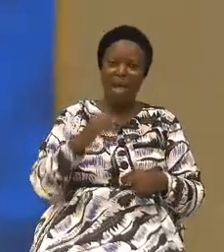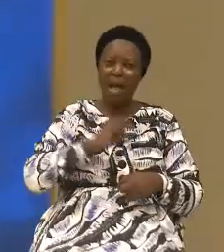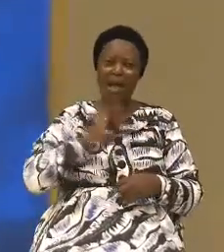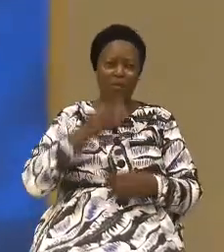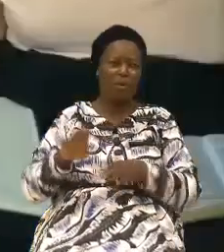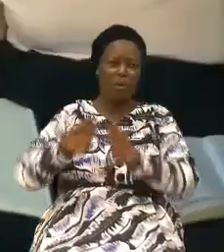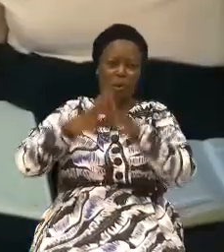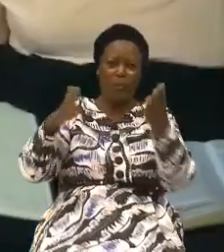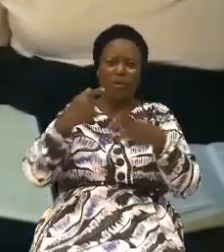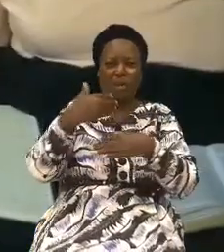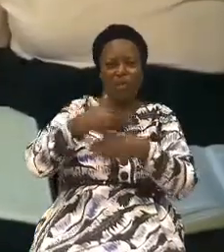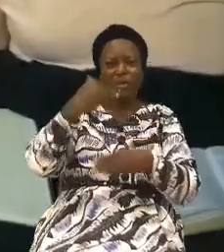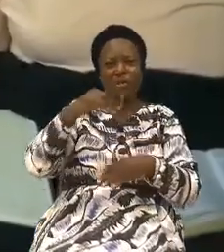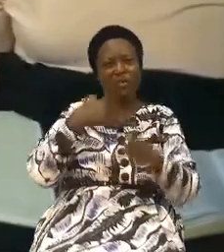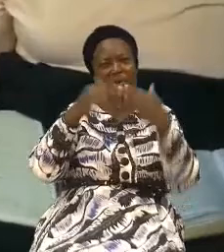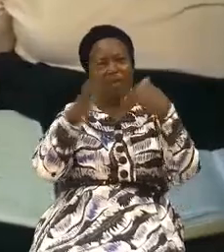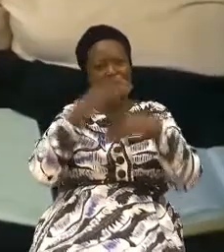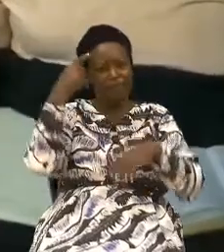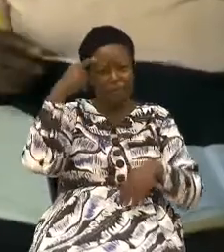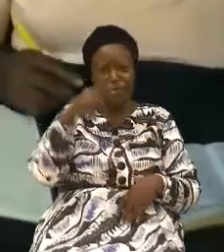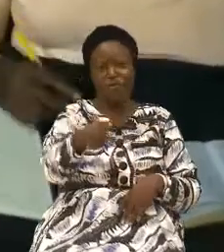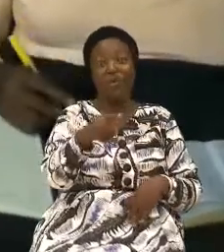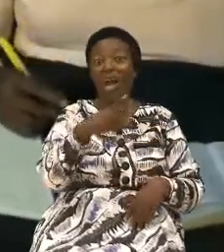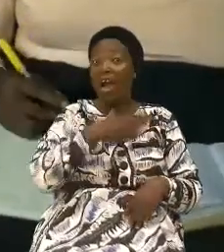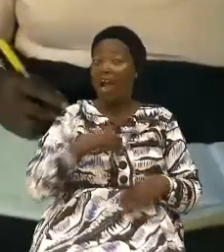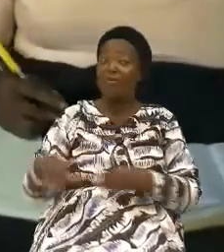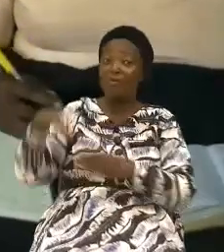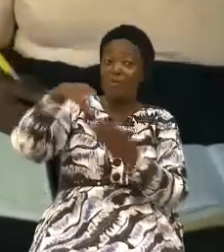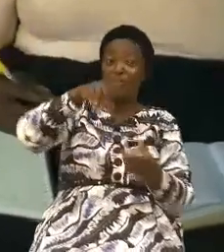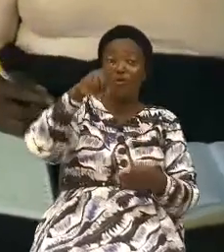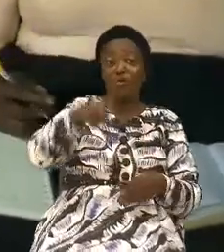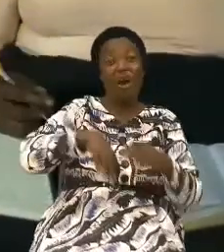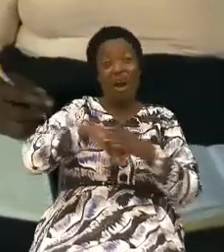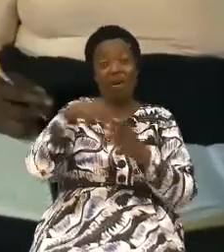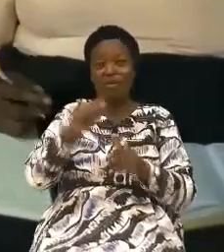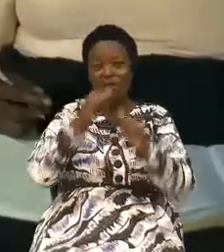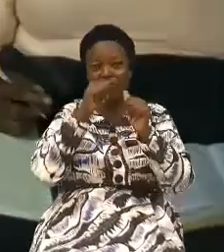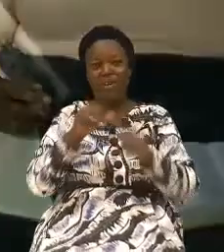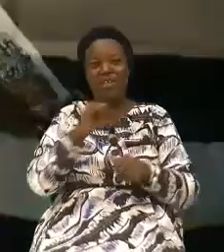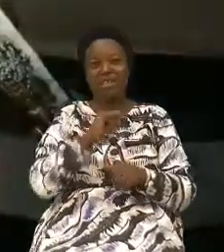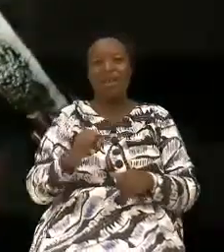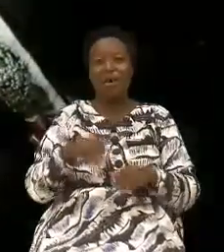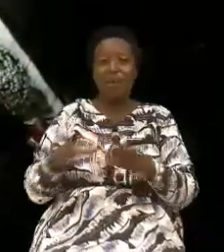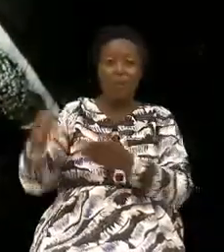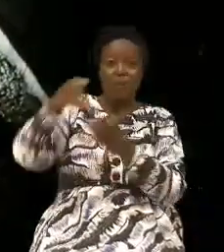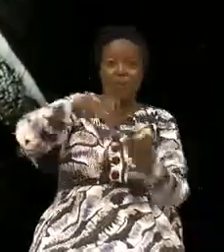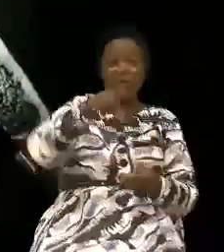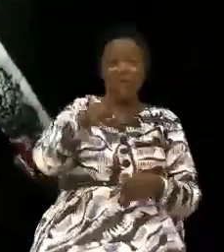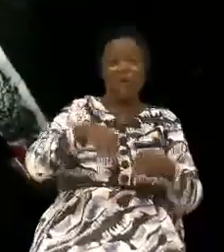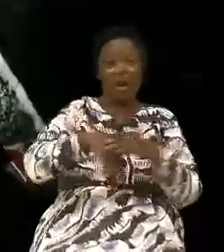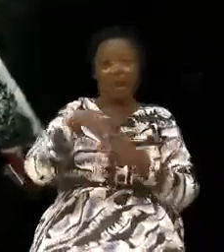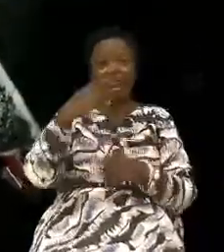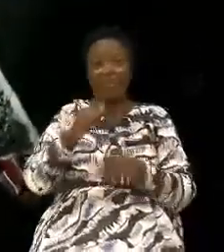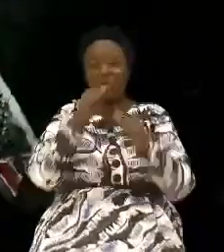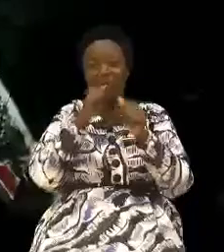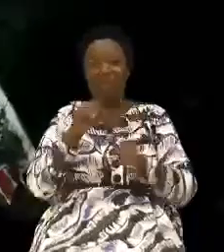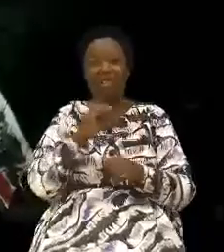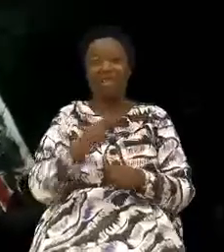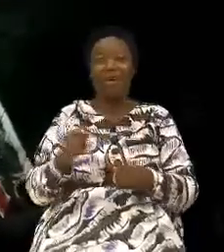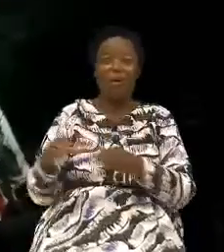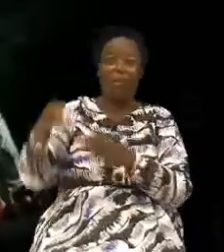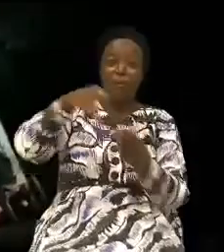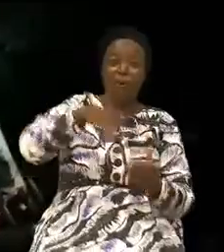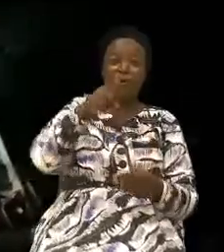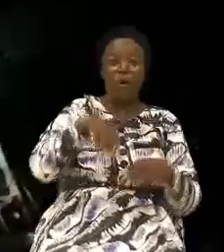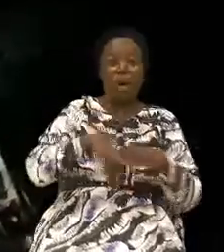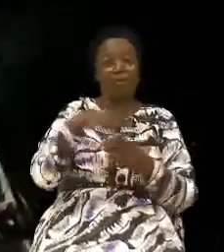heaven for you and pour you out a blessing. Pour you out a blessing. Pour you